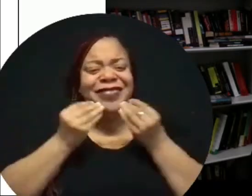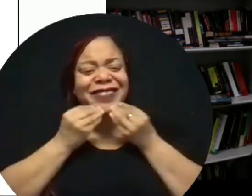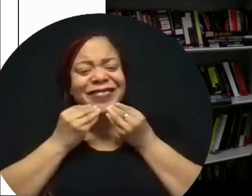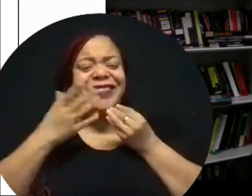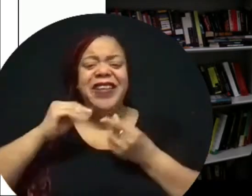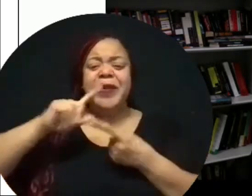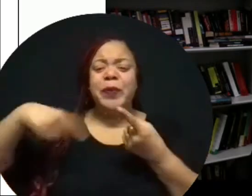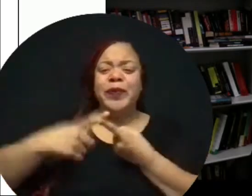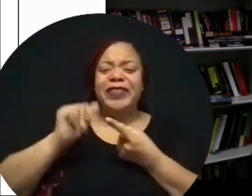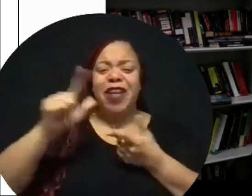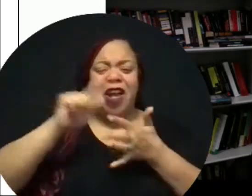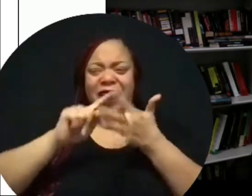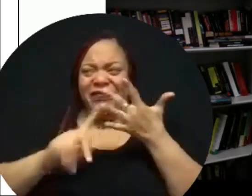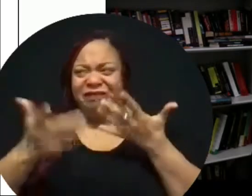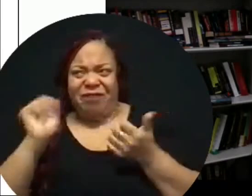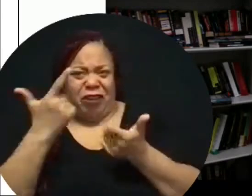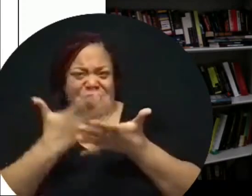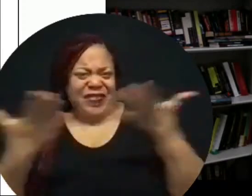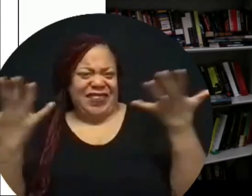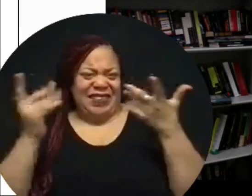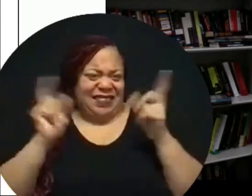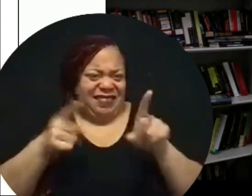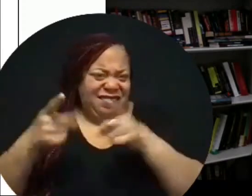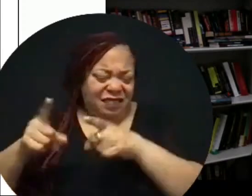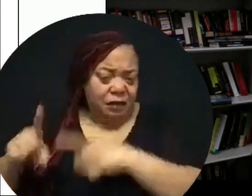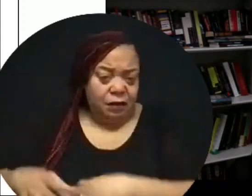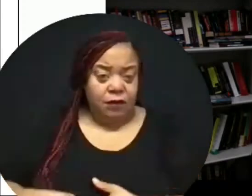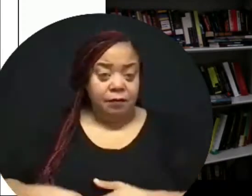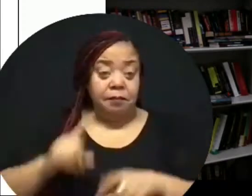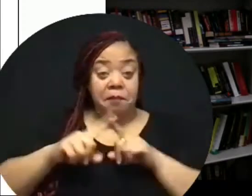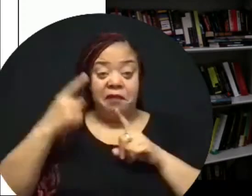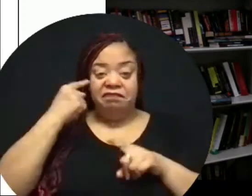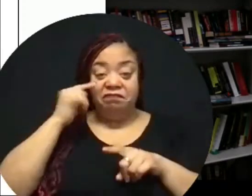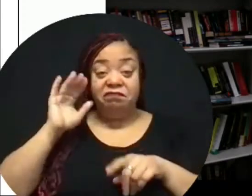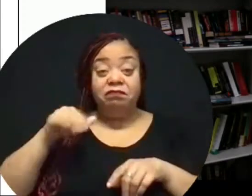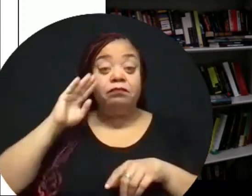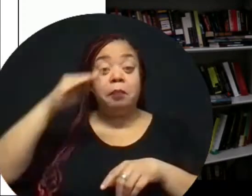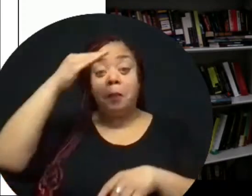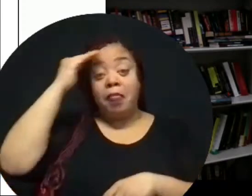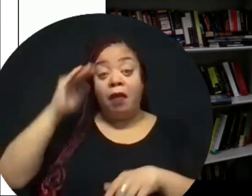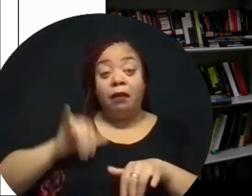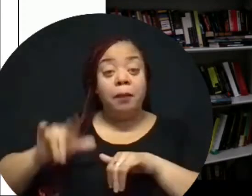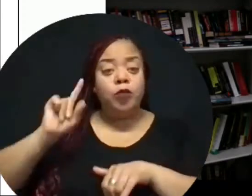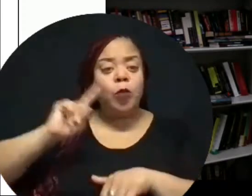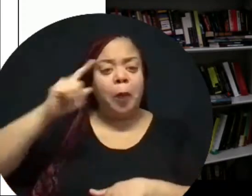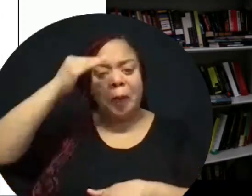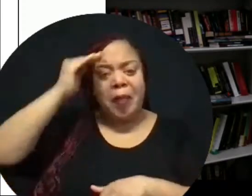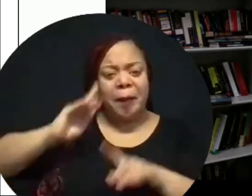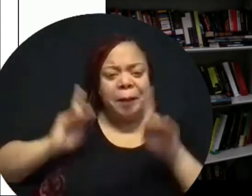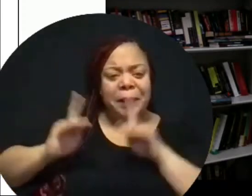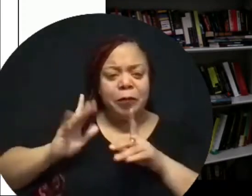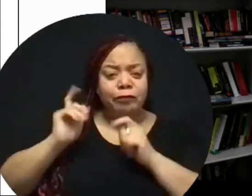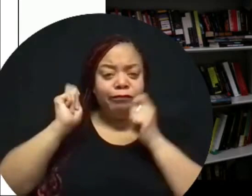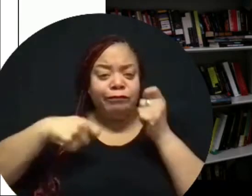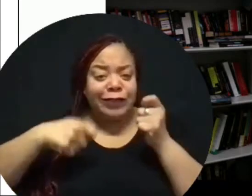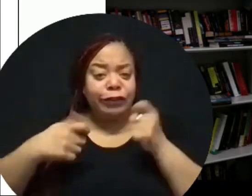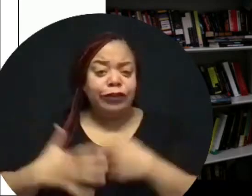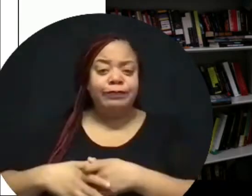of alternatives. And I think, that will come out more when we talk a bit more about resistances. But I think that's so